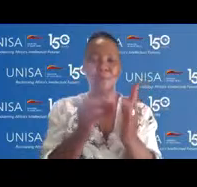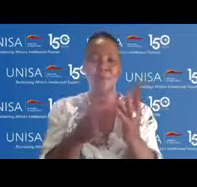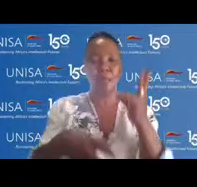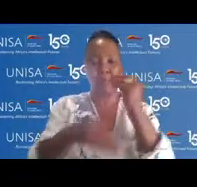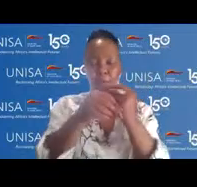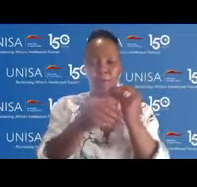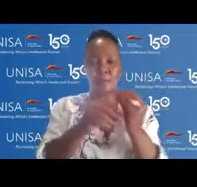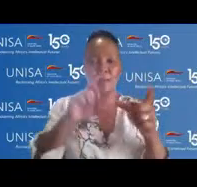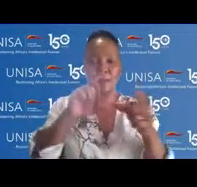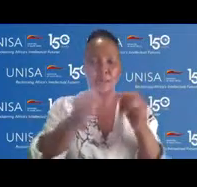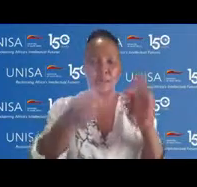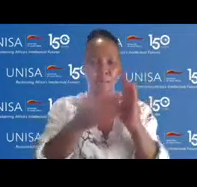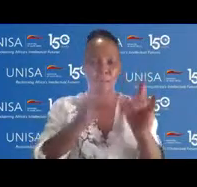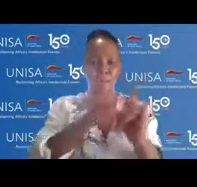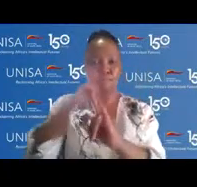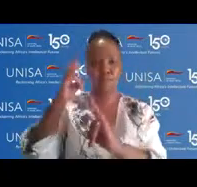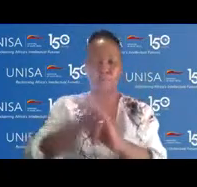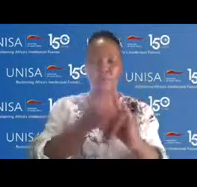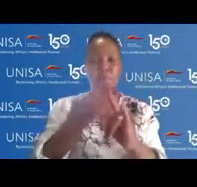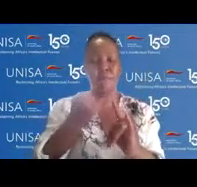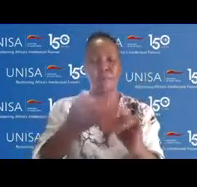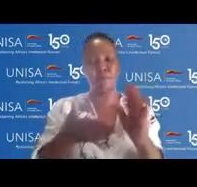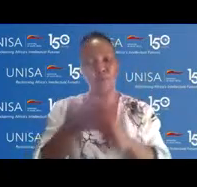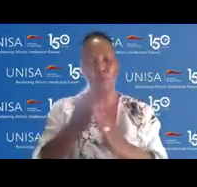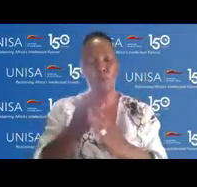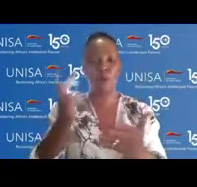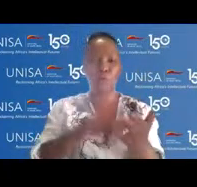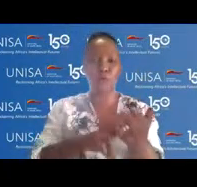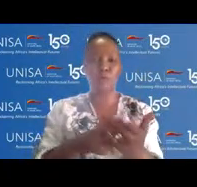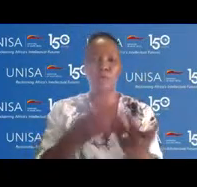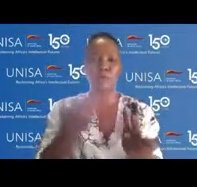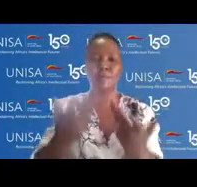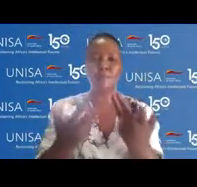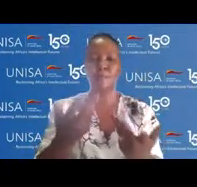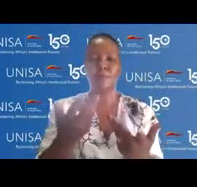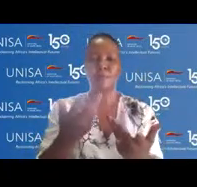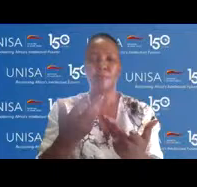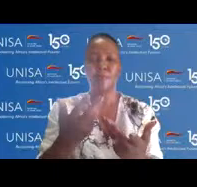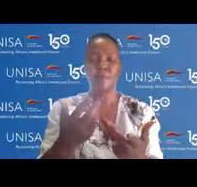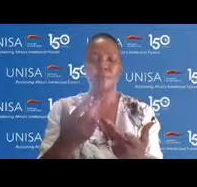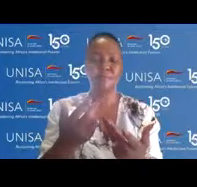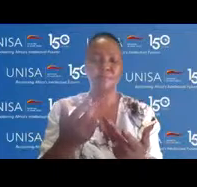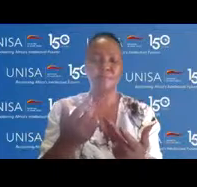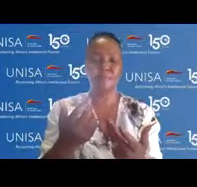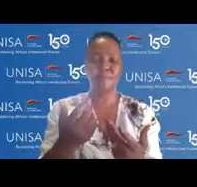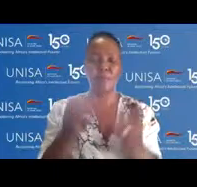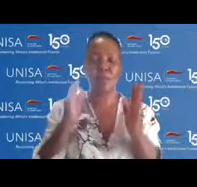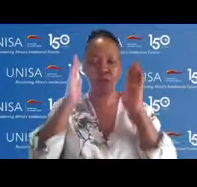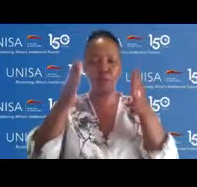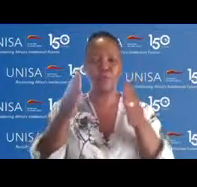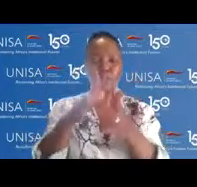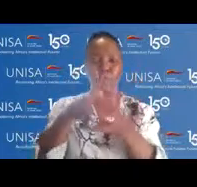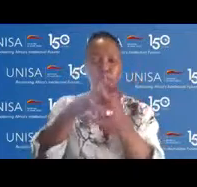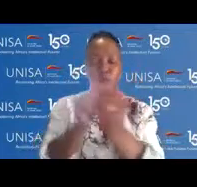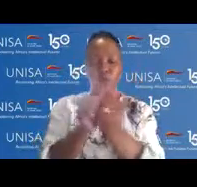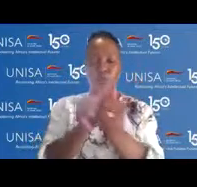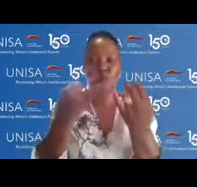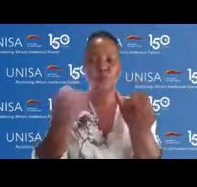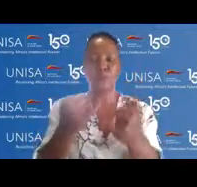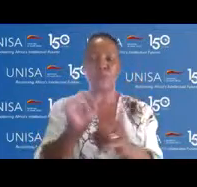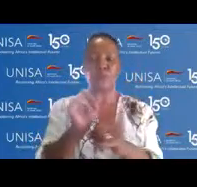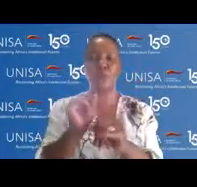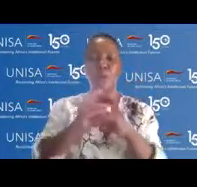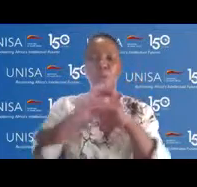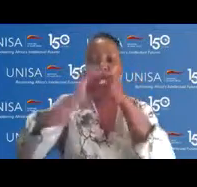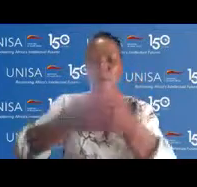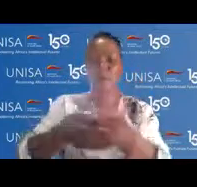and enroll. You can, I want to say, focus on the workshop today, what we're covering. But just go catch